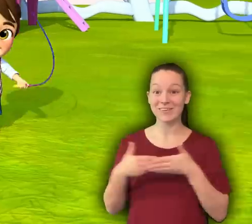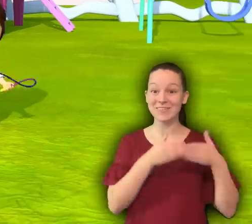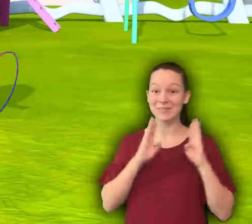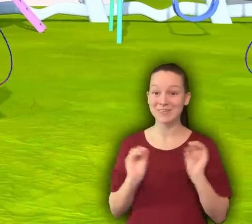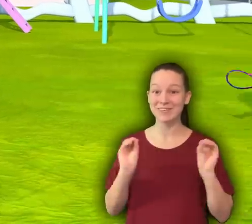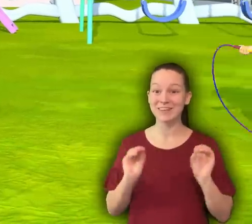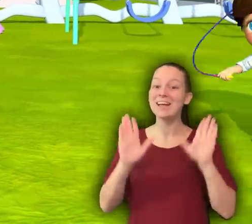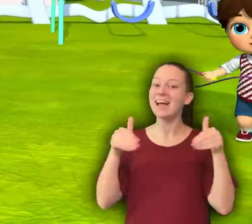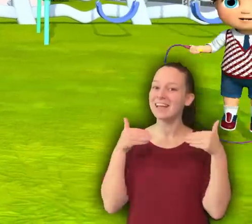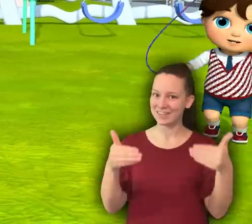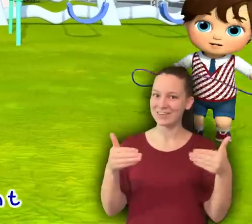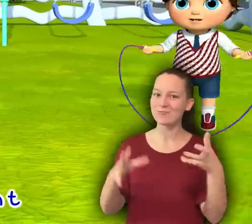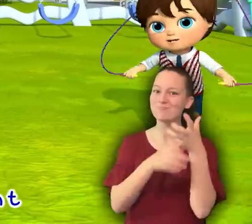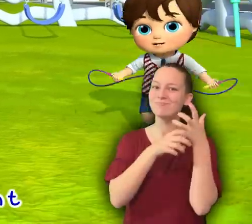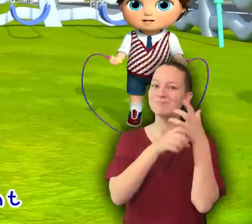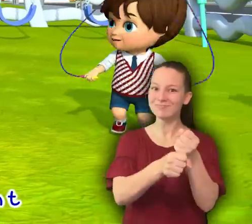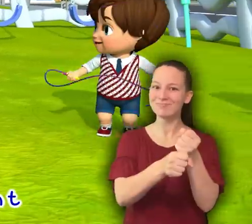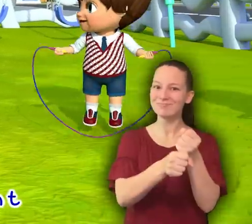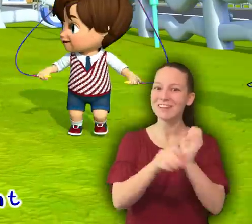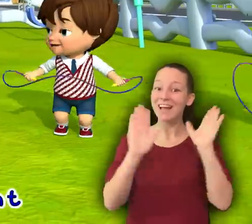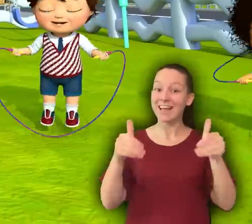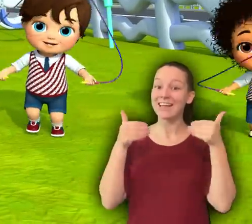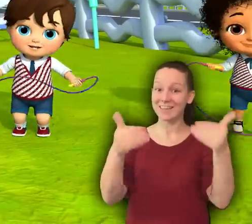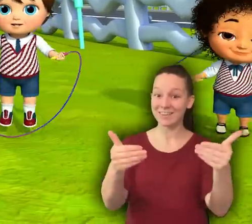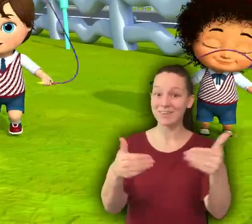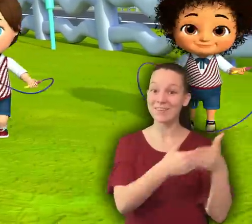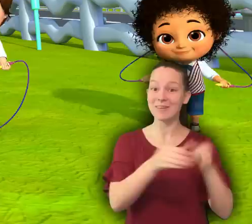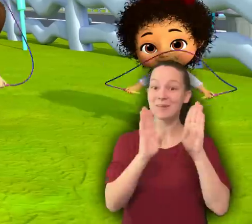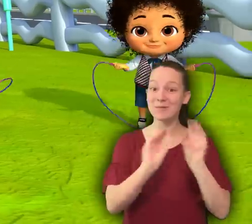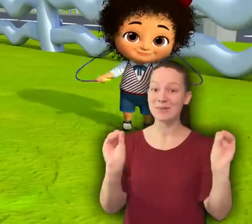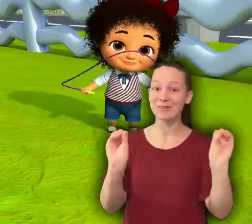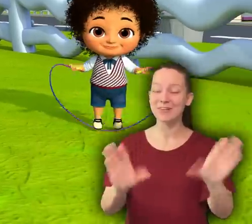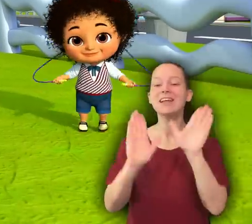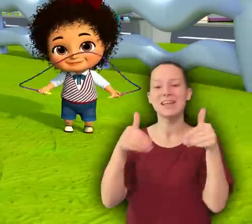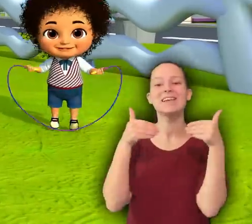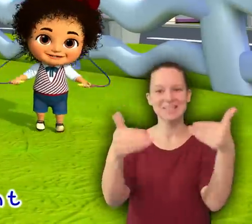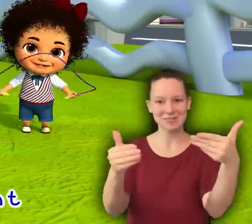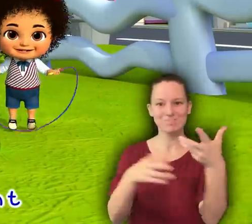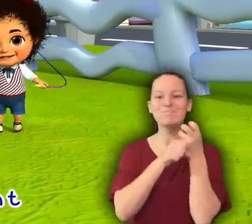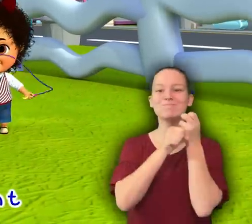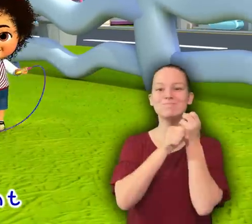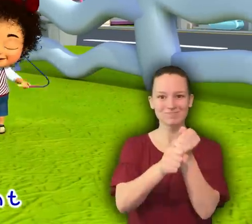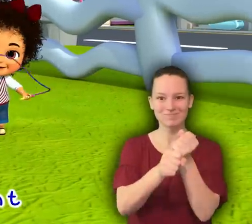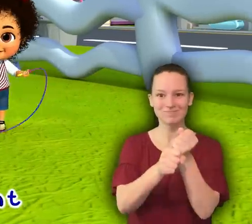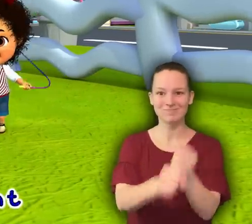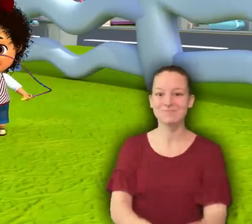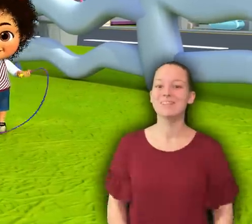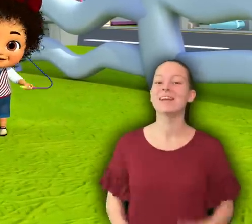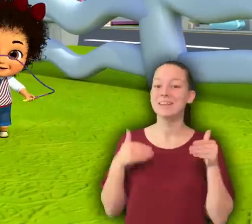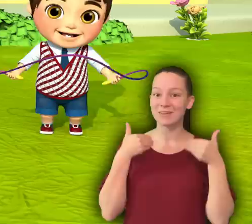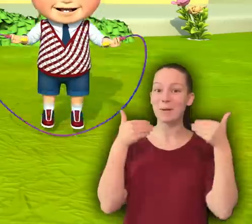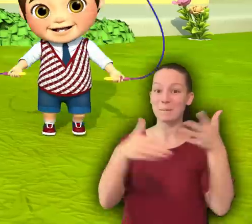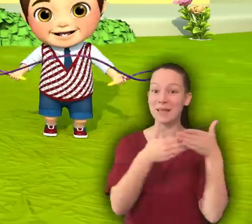here we go baby boo here we go hold on tight here we go baby boo here we go hold on